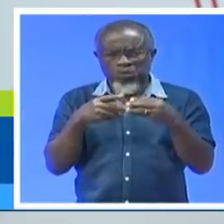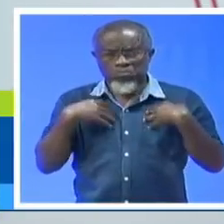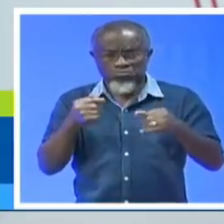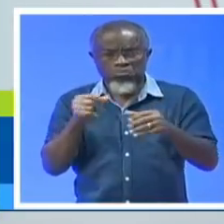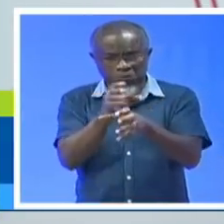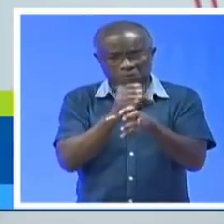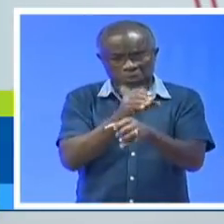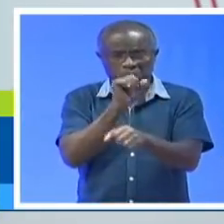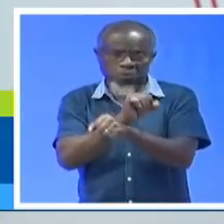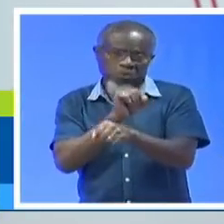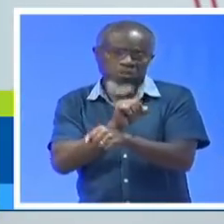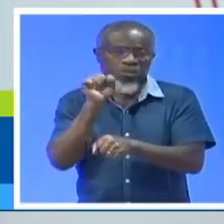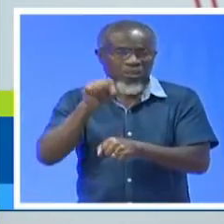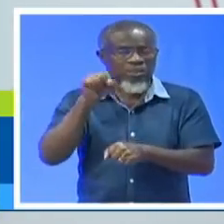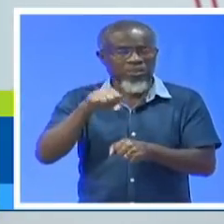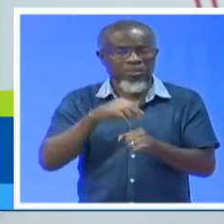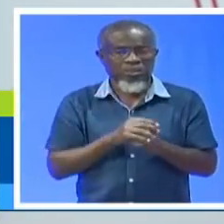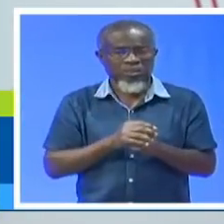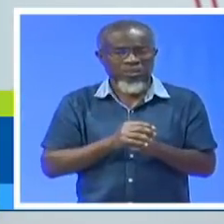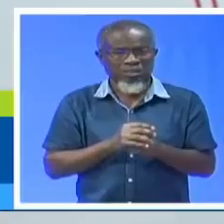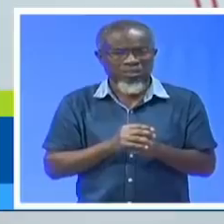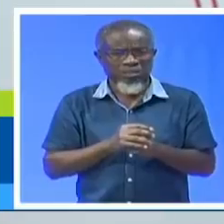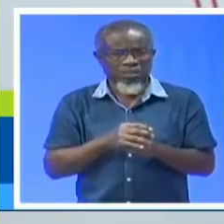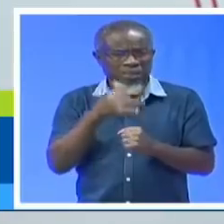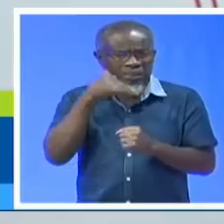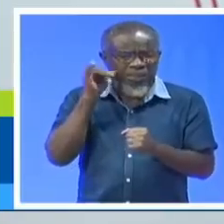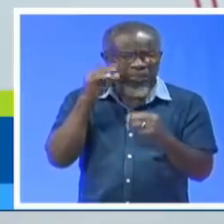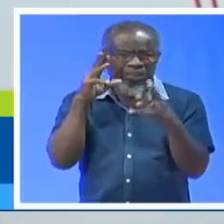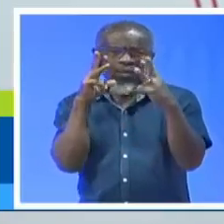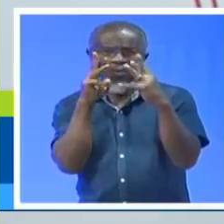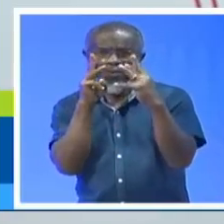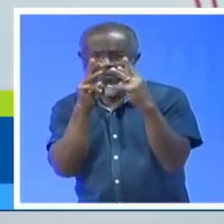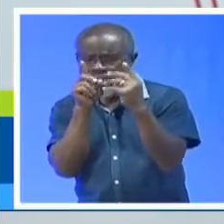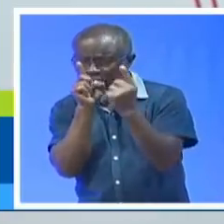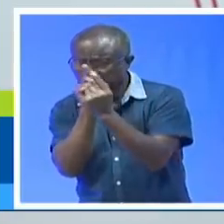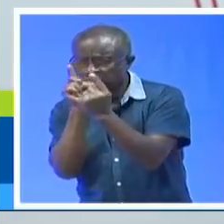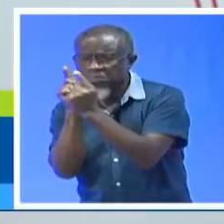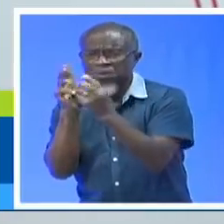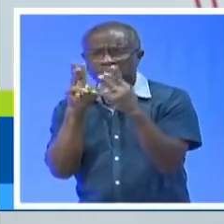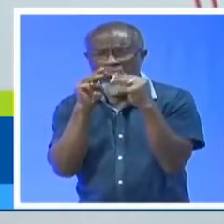yesterday, and these are people who find